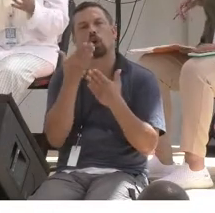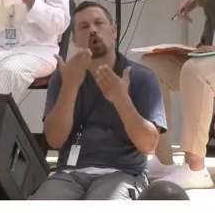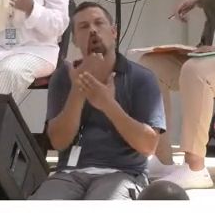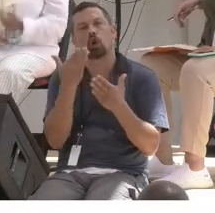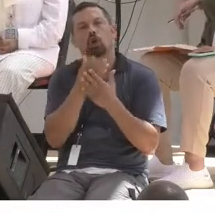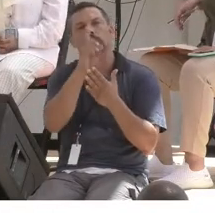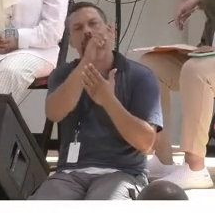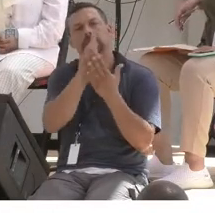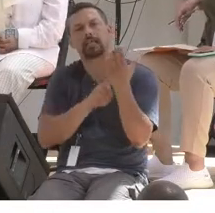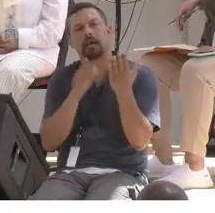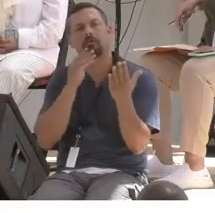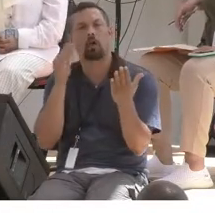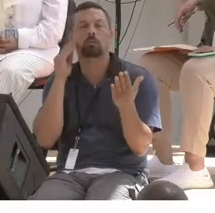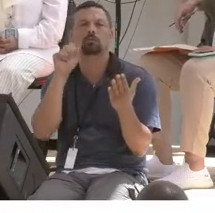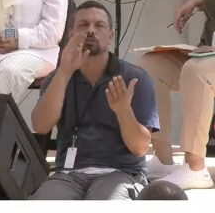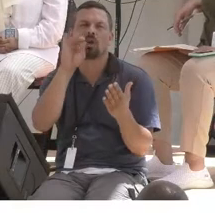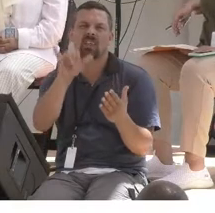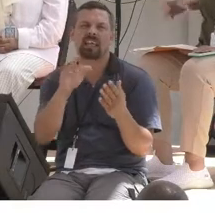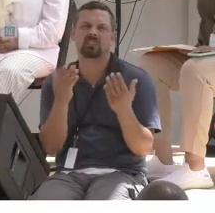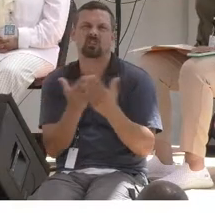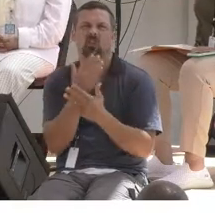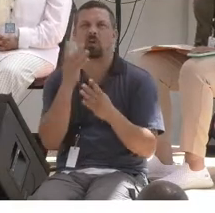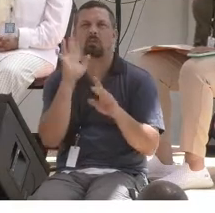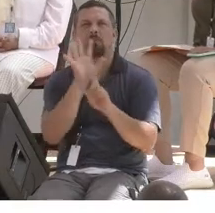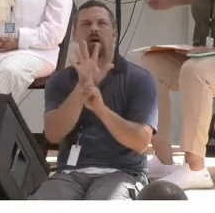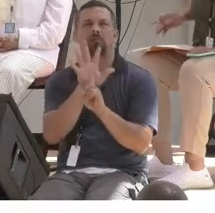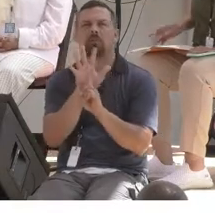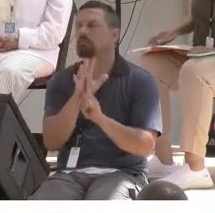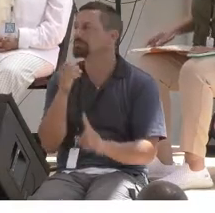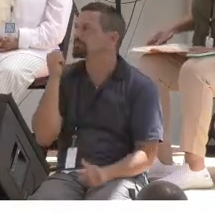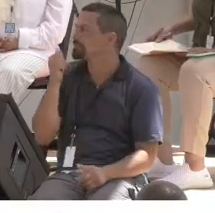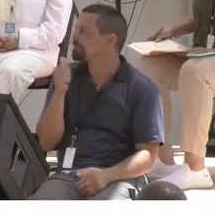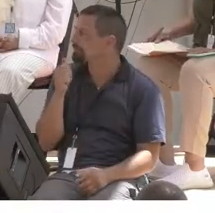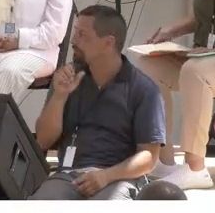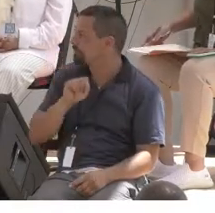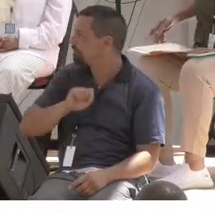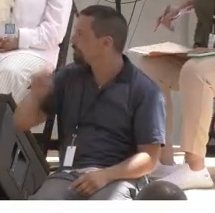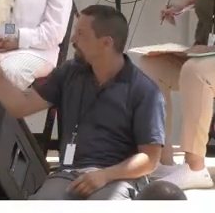that's been very popular. And what about you, Farshid,